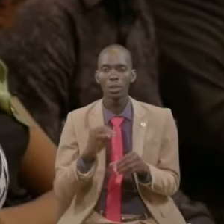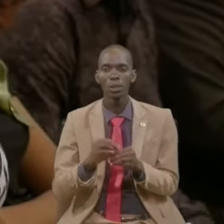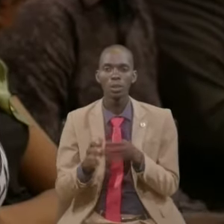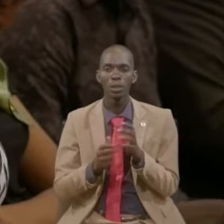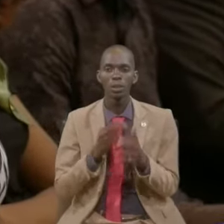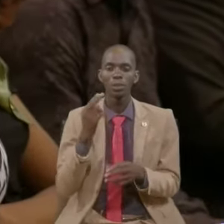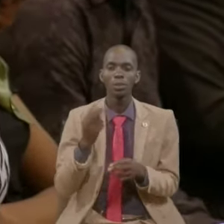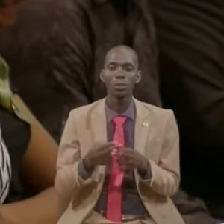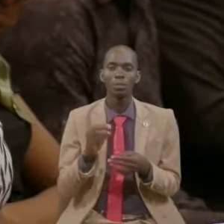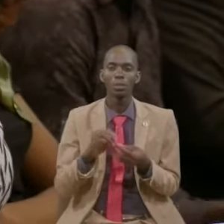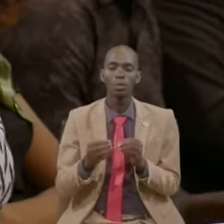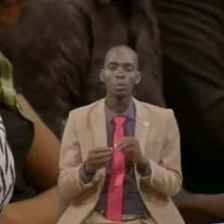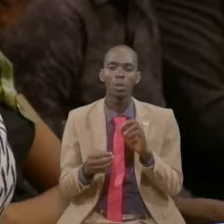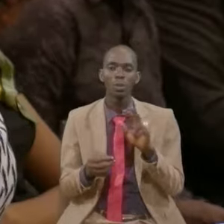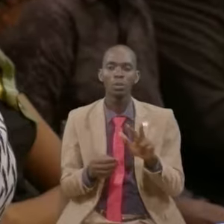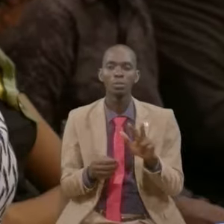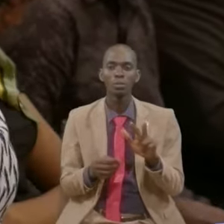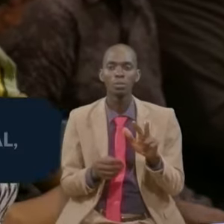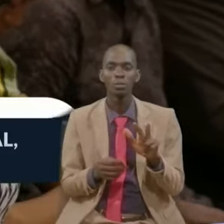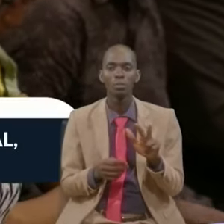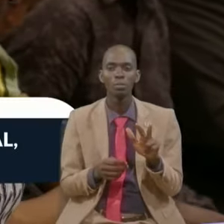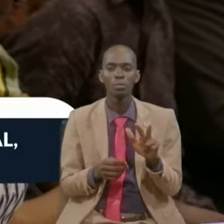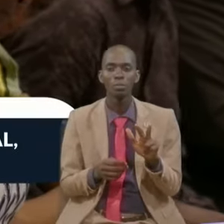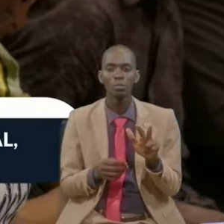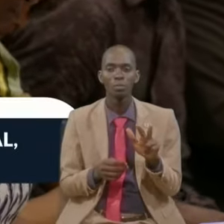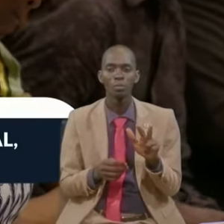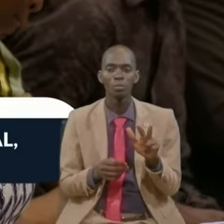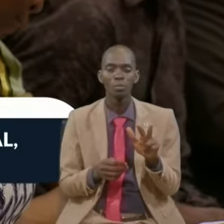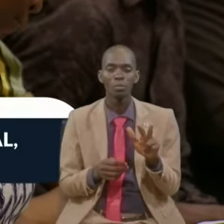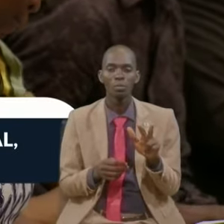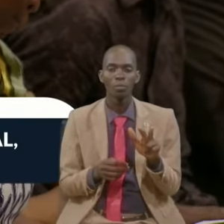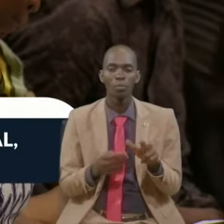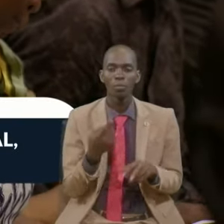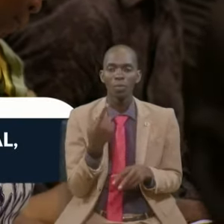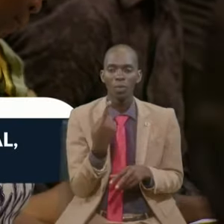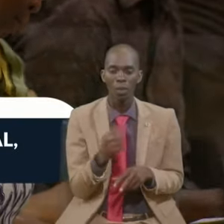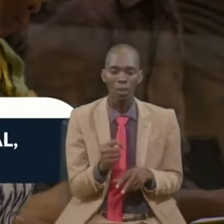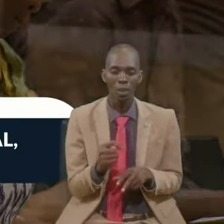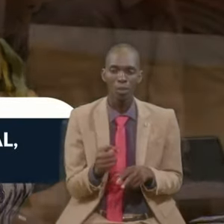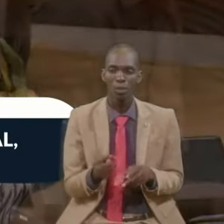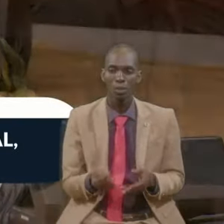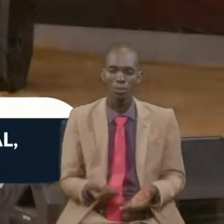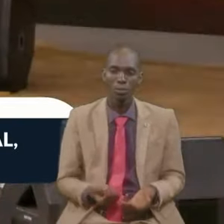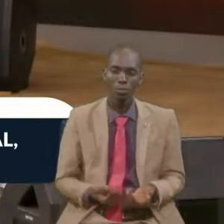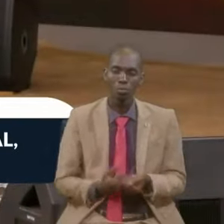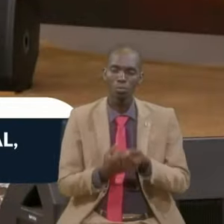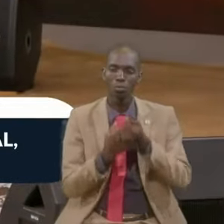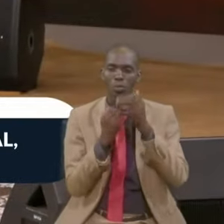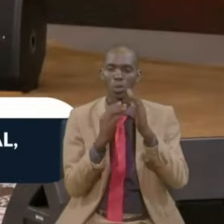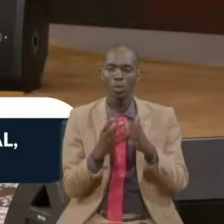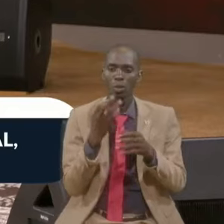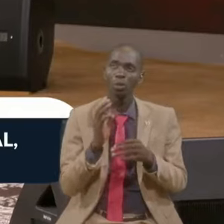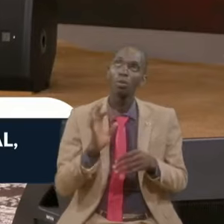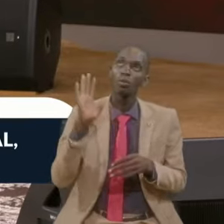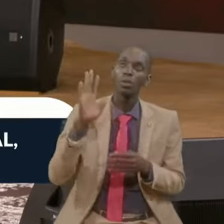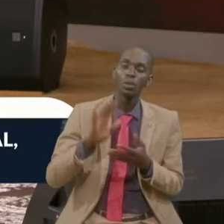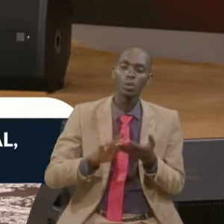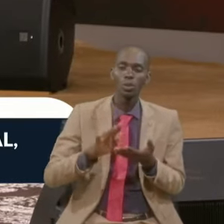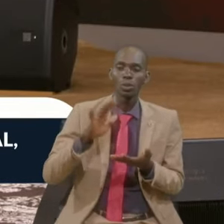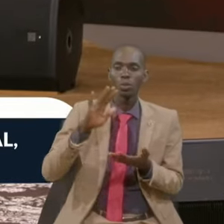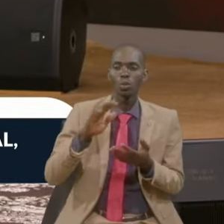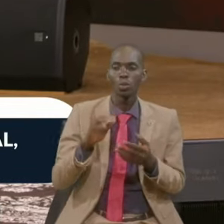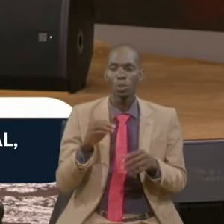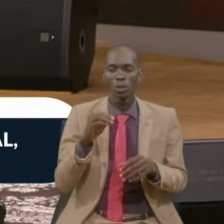Number three is the litters of his glory. Impartial,